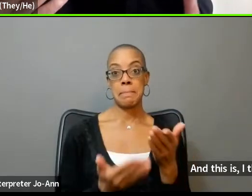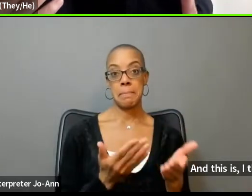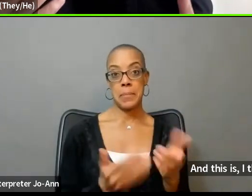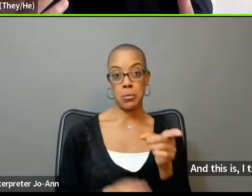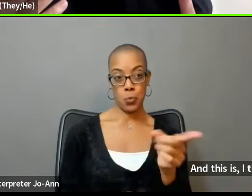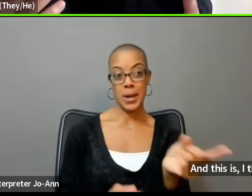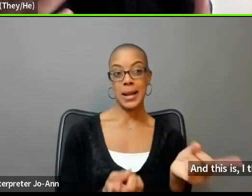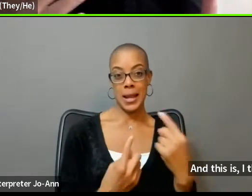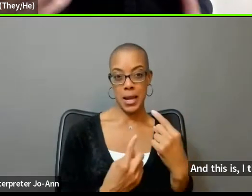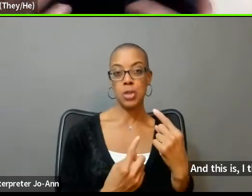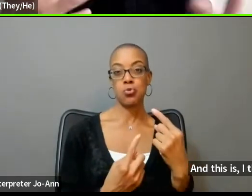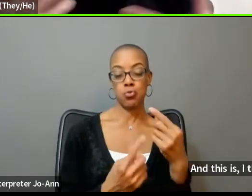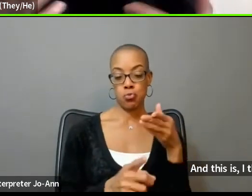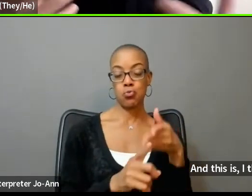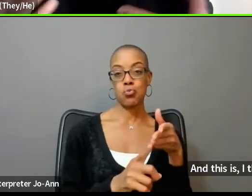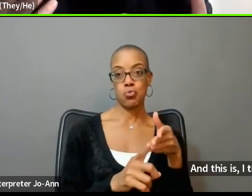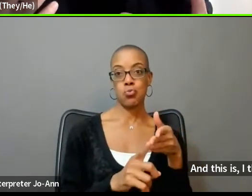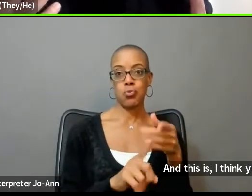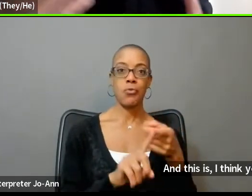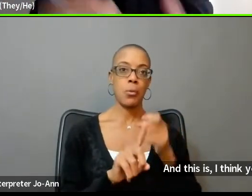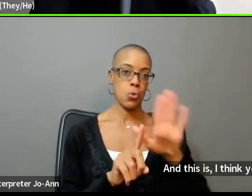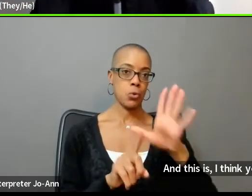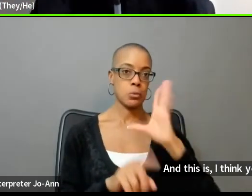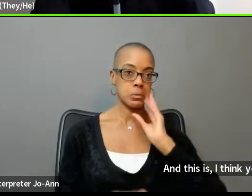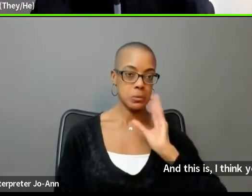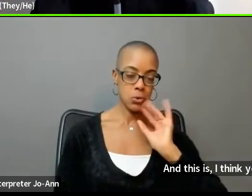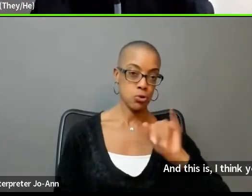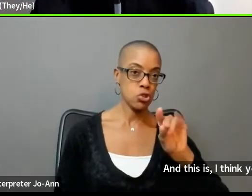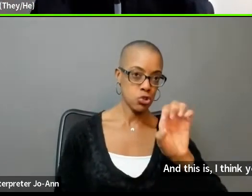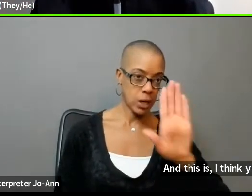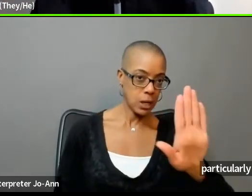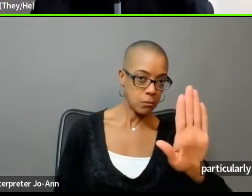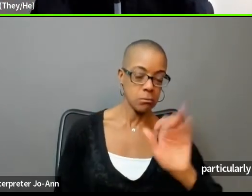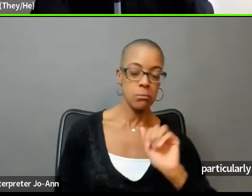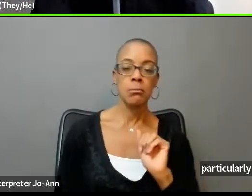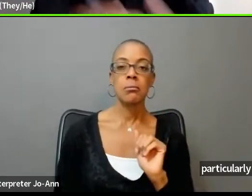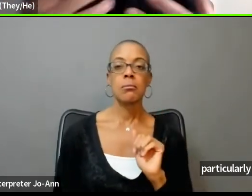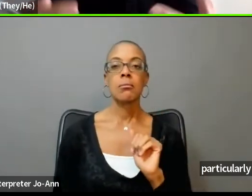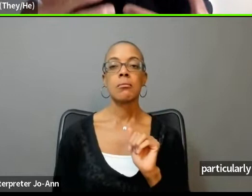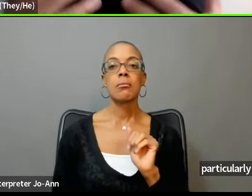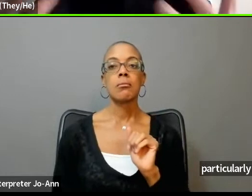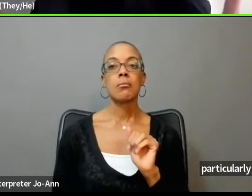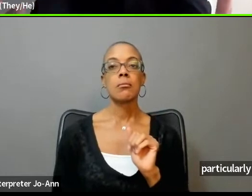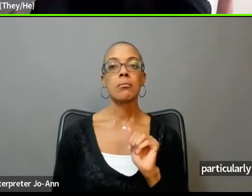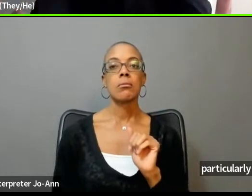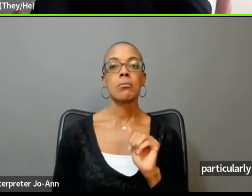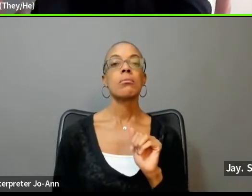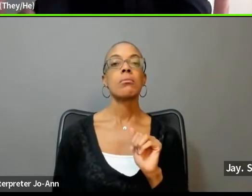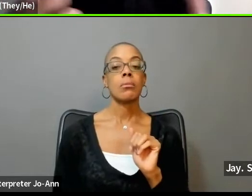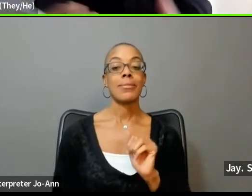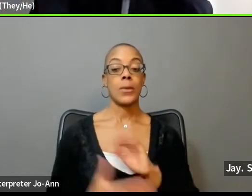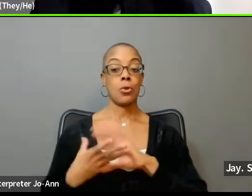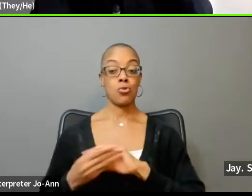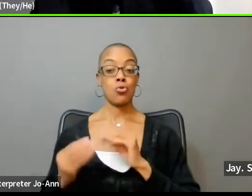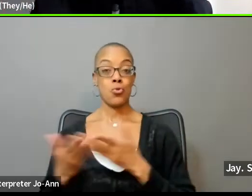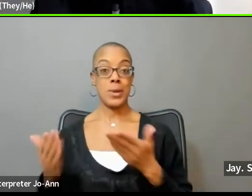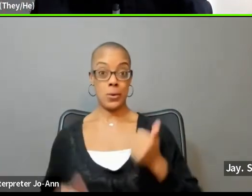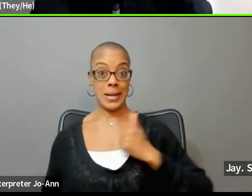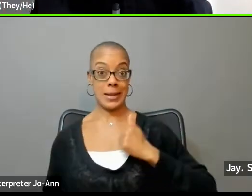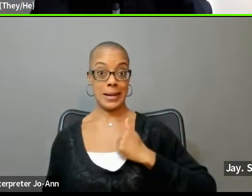this particularly from your experience, Jade. So the narrative in Canada, it's always